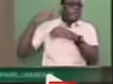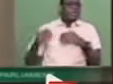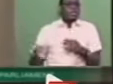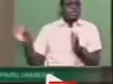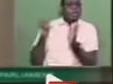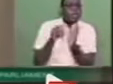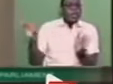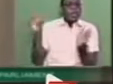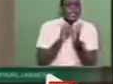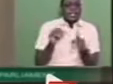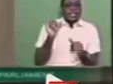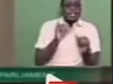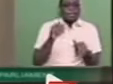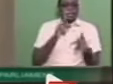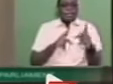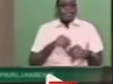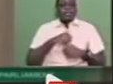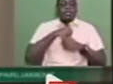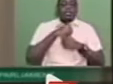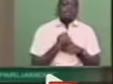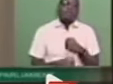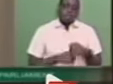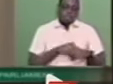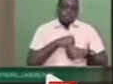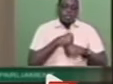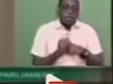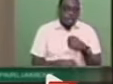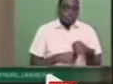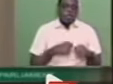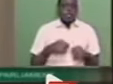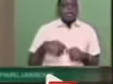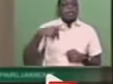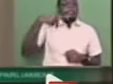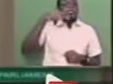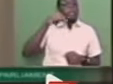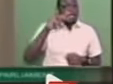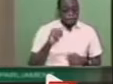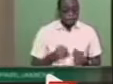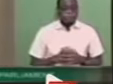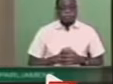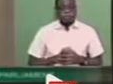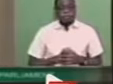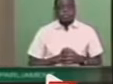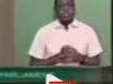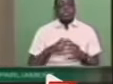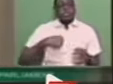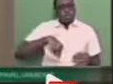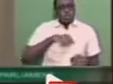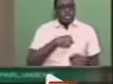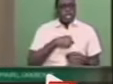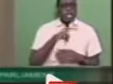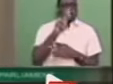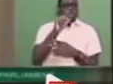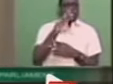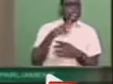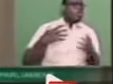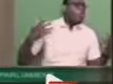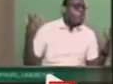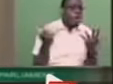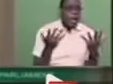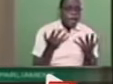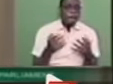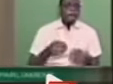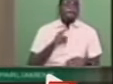PNM administration. Our task as the opposition is to hold the government accountable to the great people of our